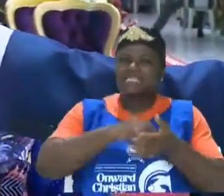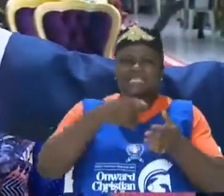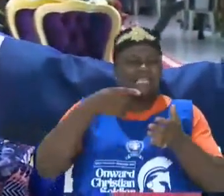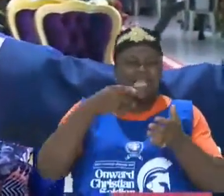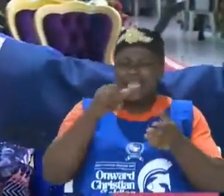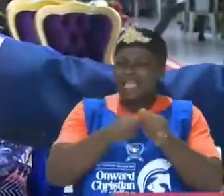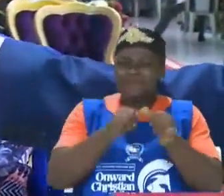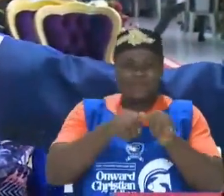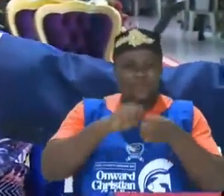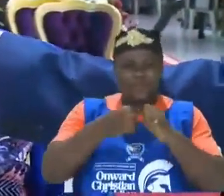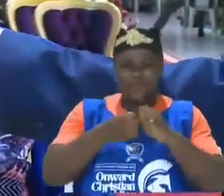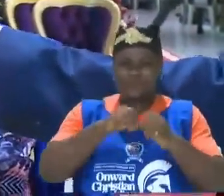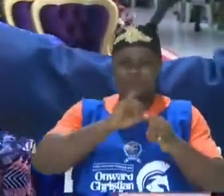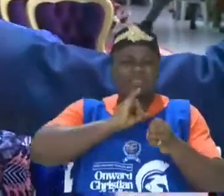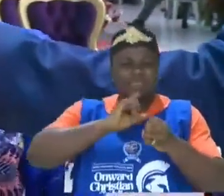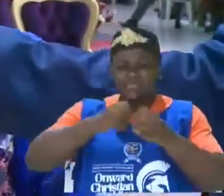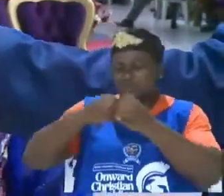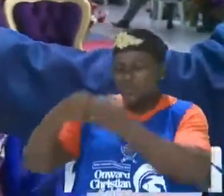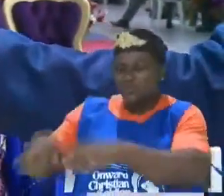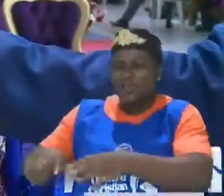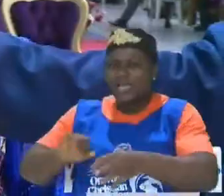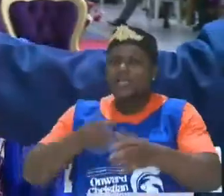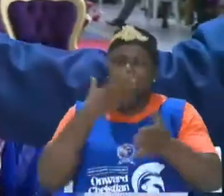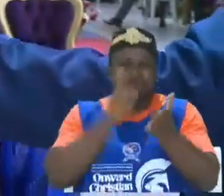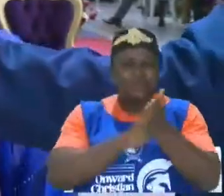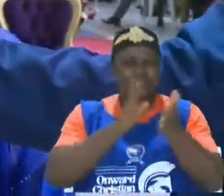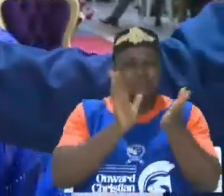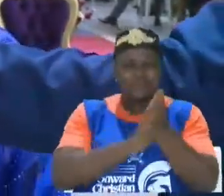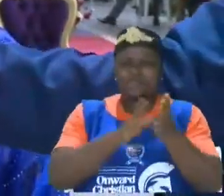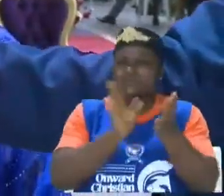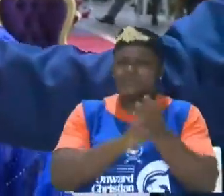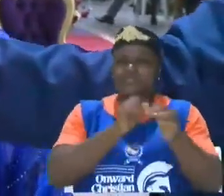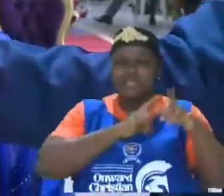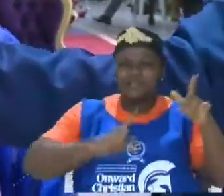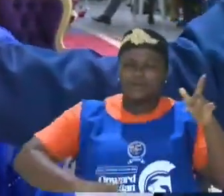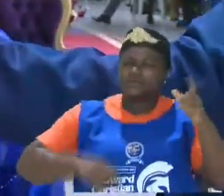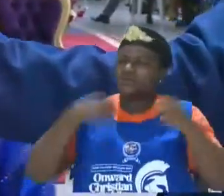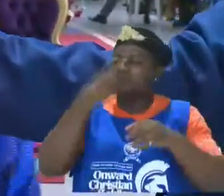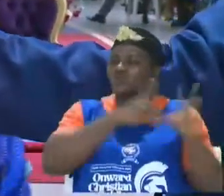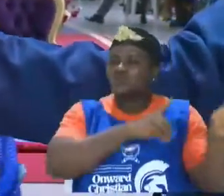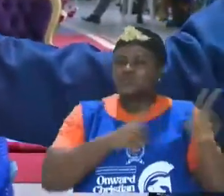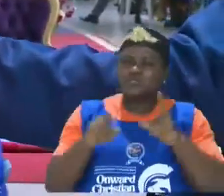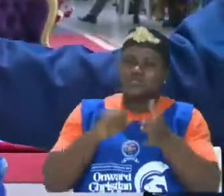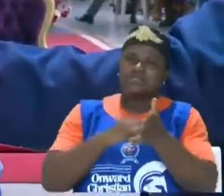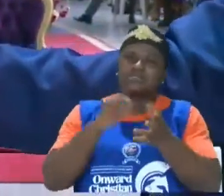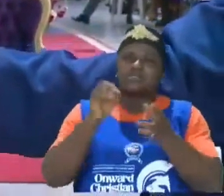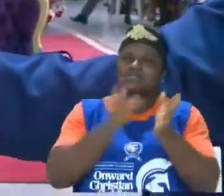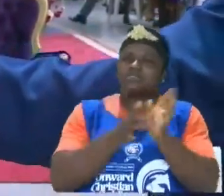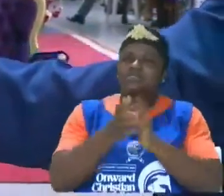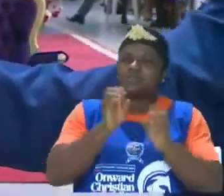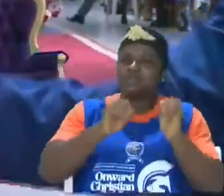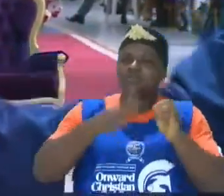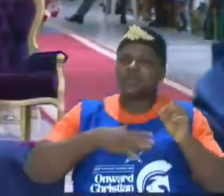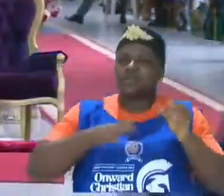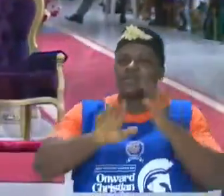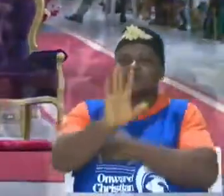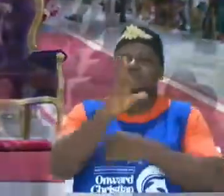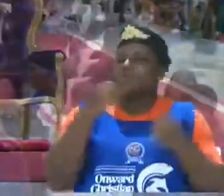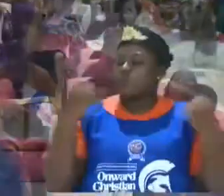the Lord. Who dealing? Jesus. Oh my God.